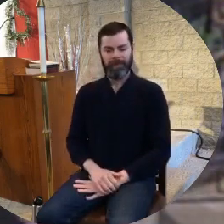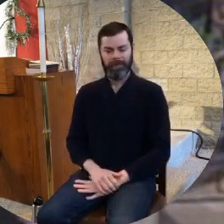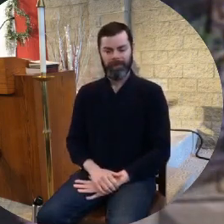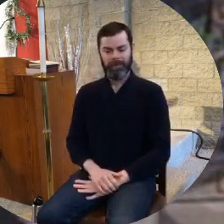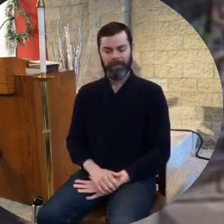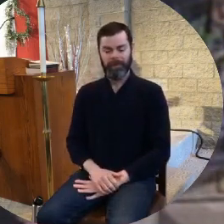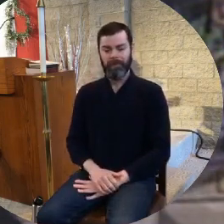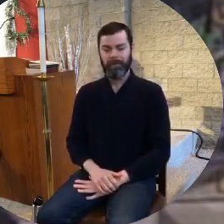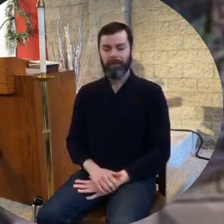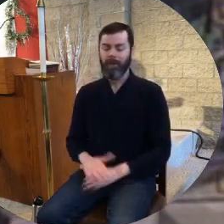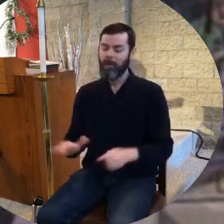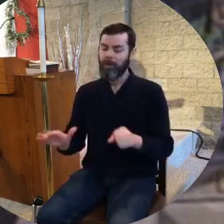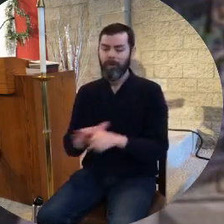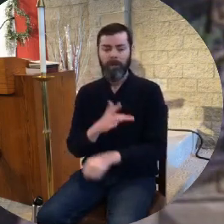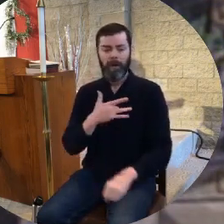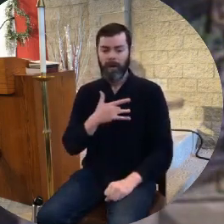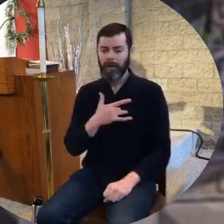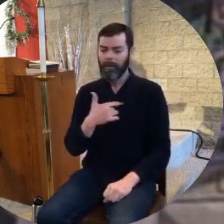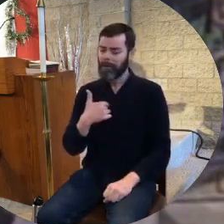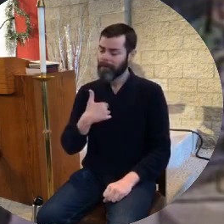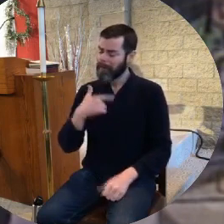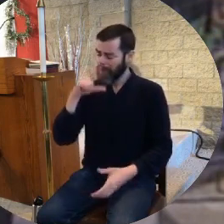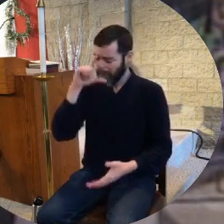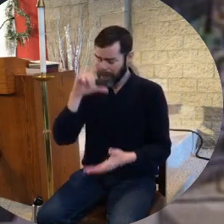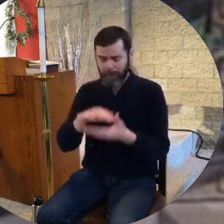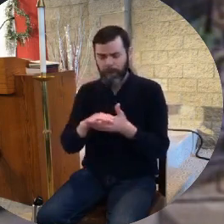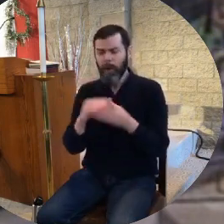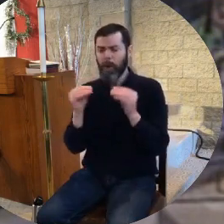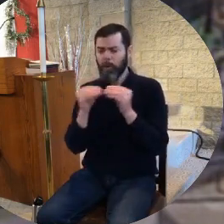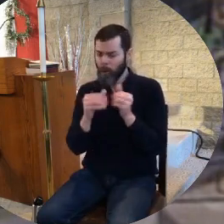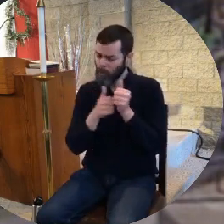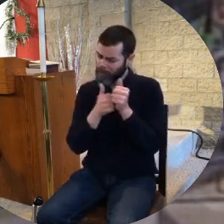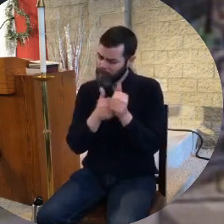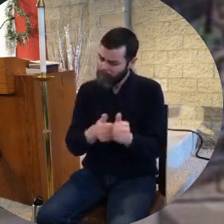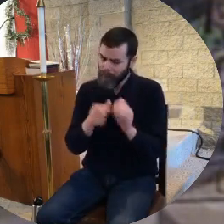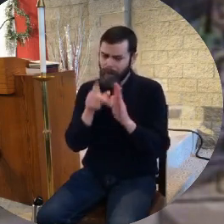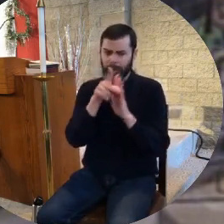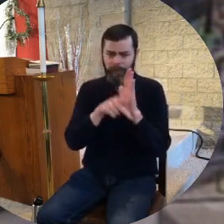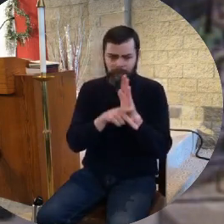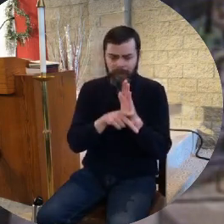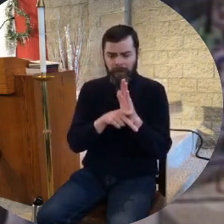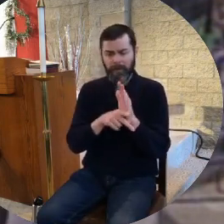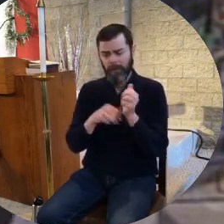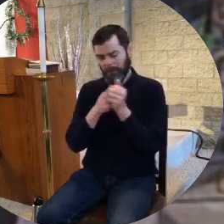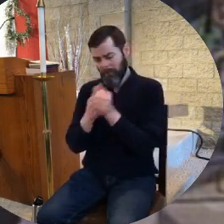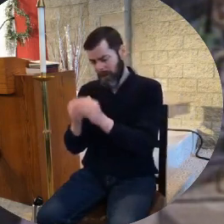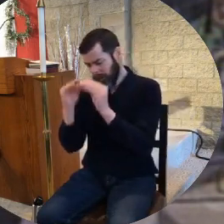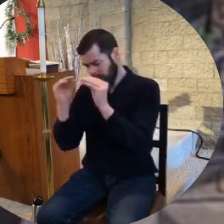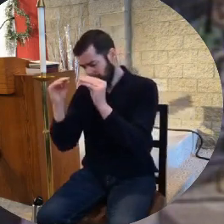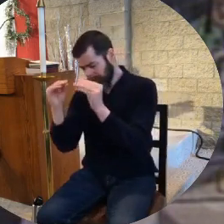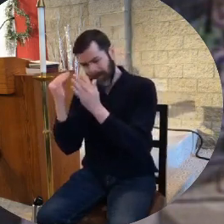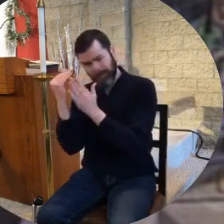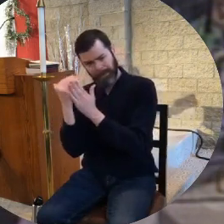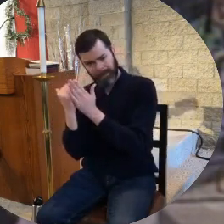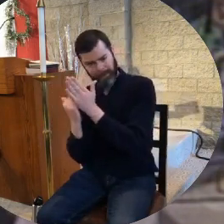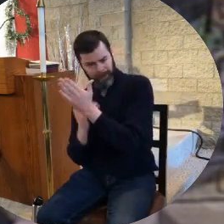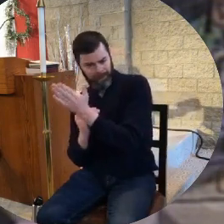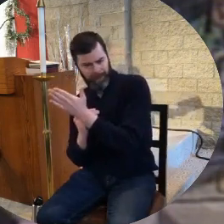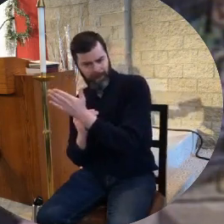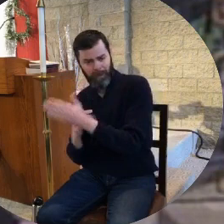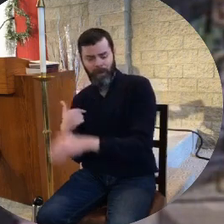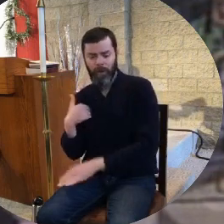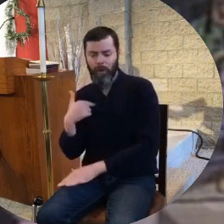the more that we stay in these teachings and the more that we stay in these principles, then what happens is we are more and